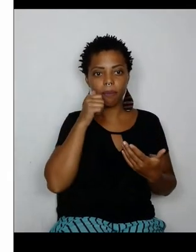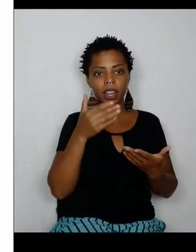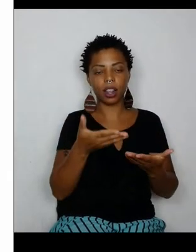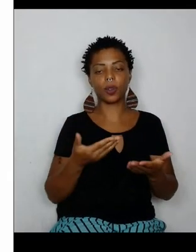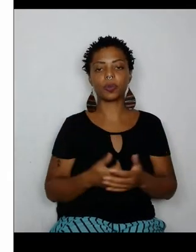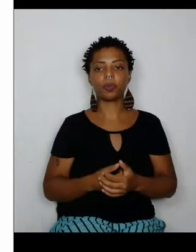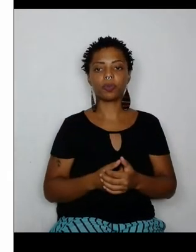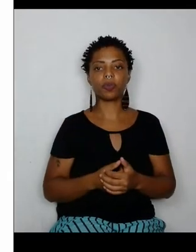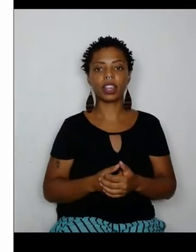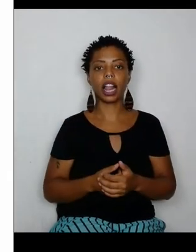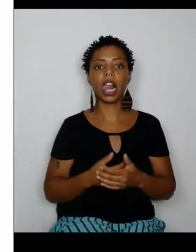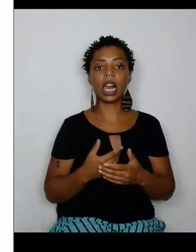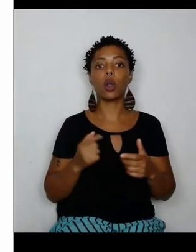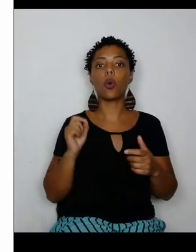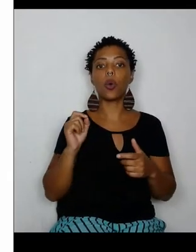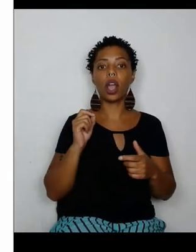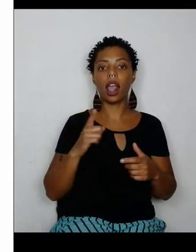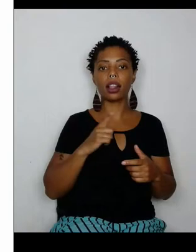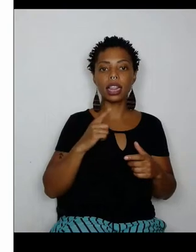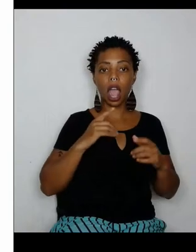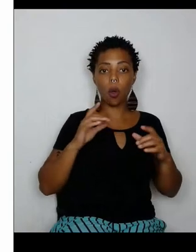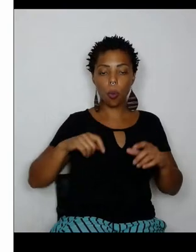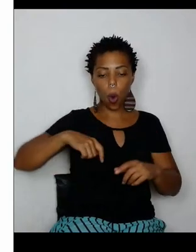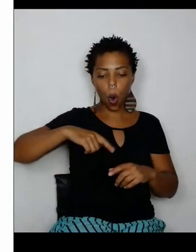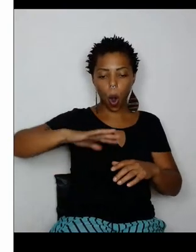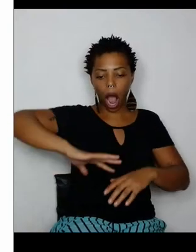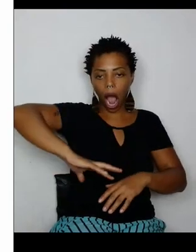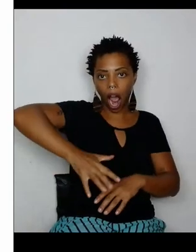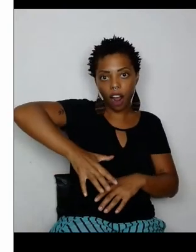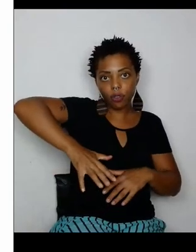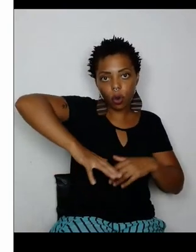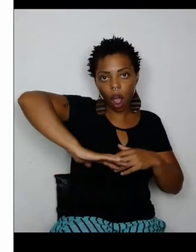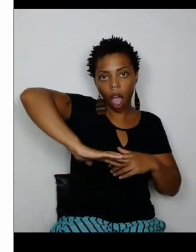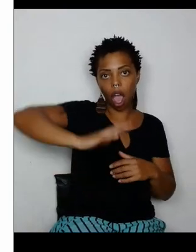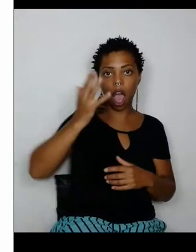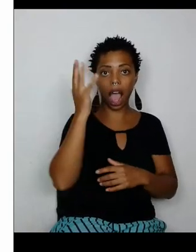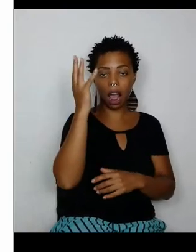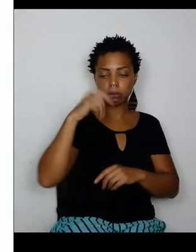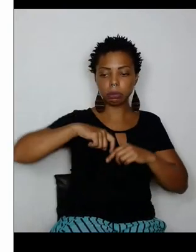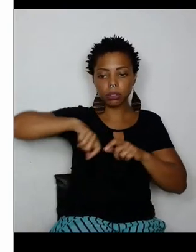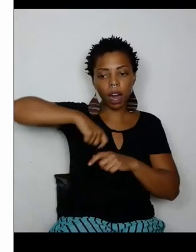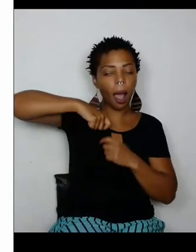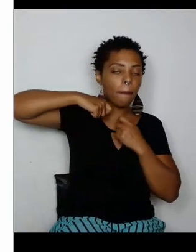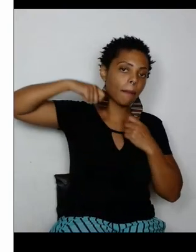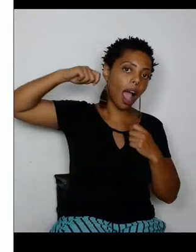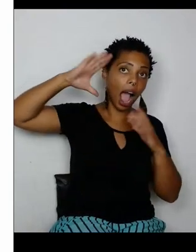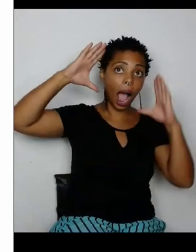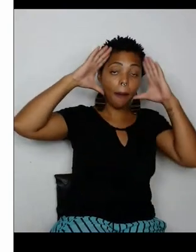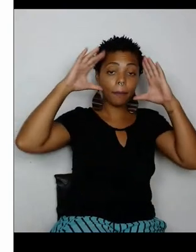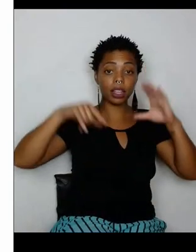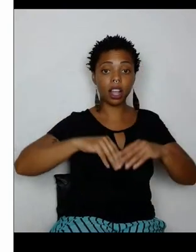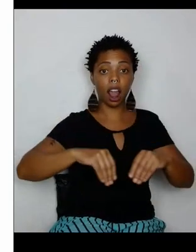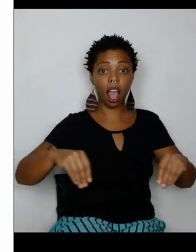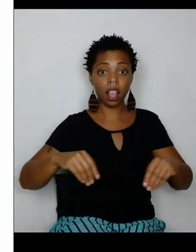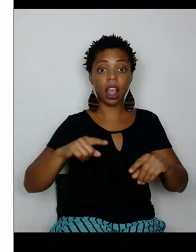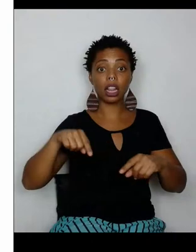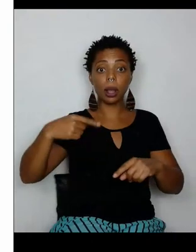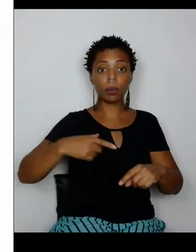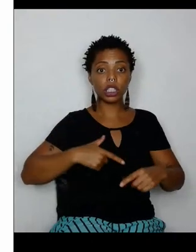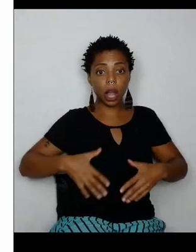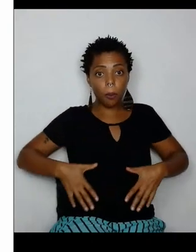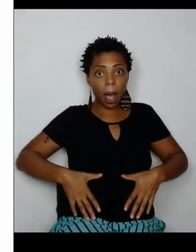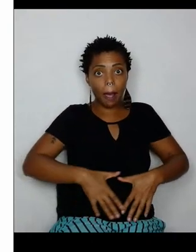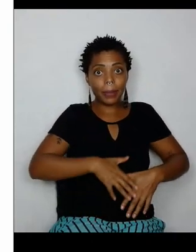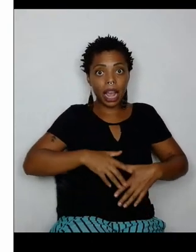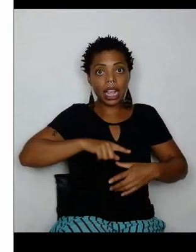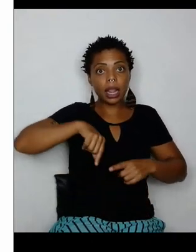his head there are other blooms on her abdomen and the third transute into an animal scale the process of